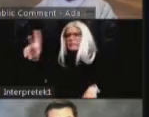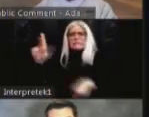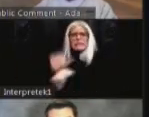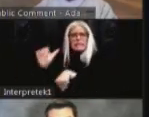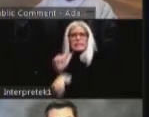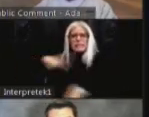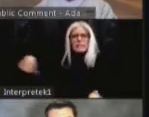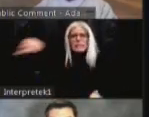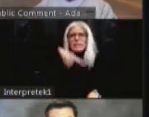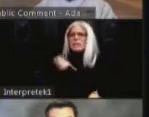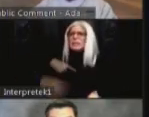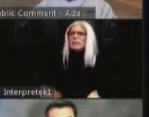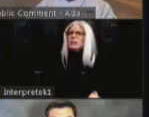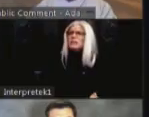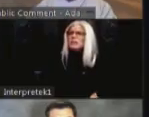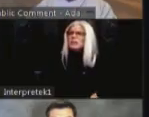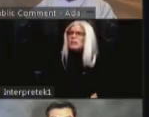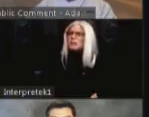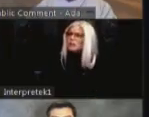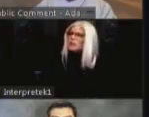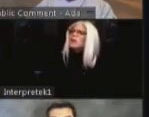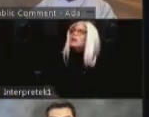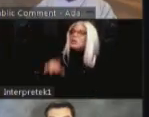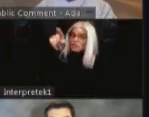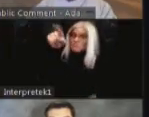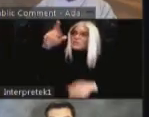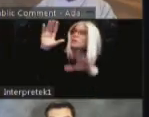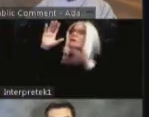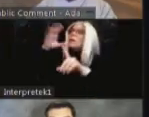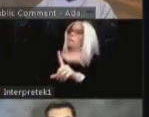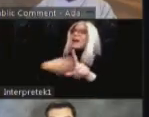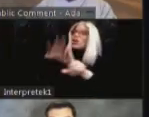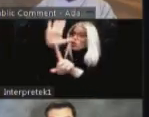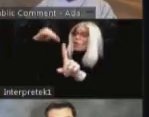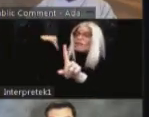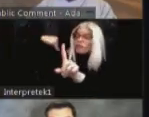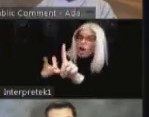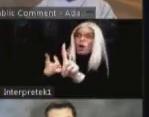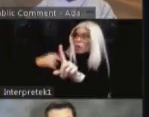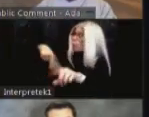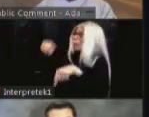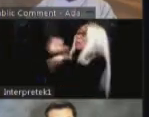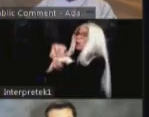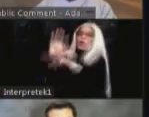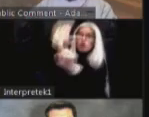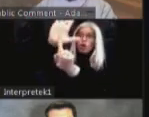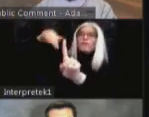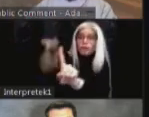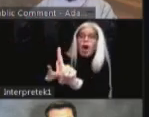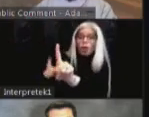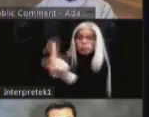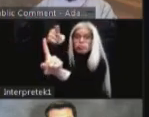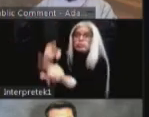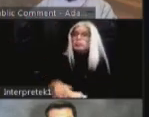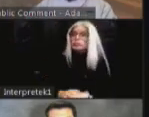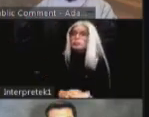city mayors had, and our commission and our officers have had throughout the years. And so